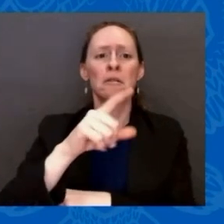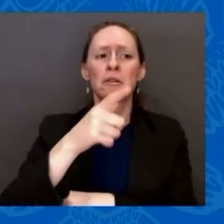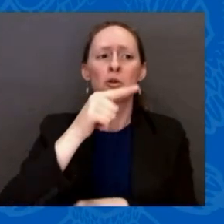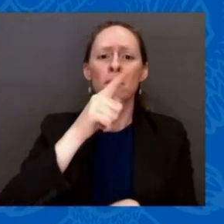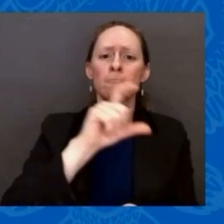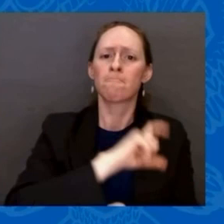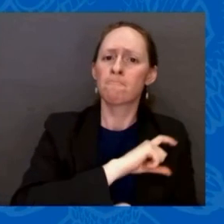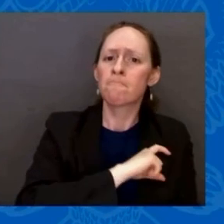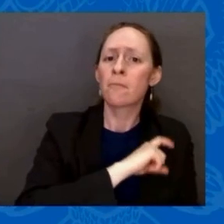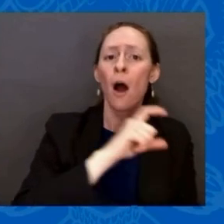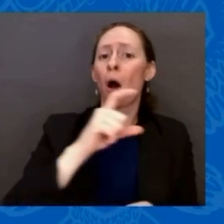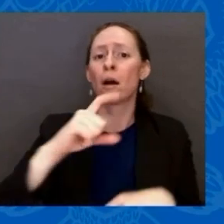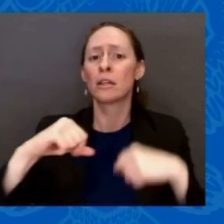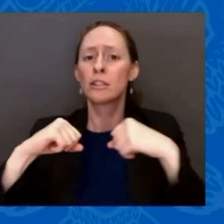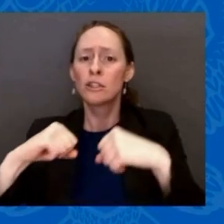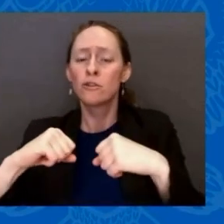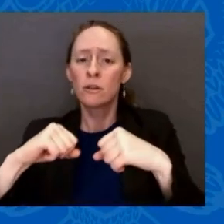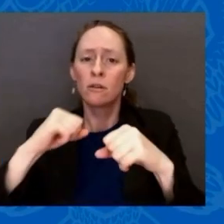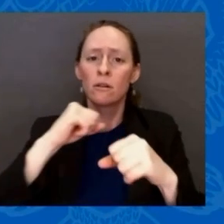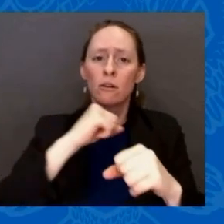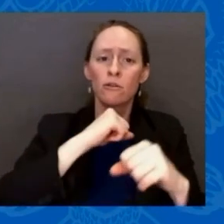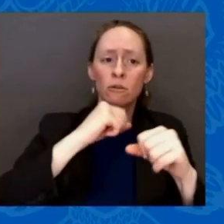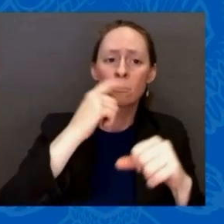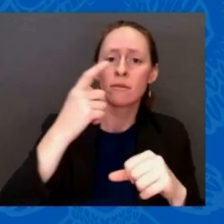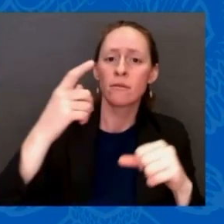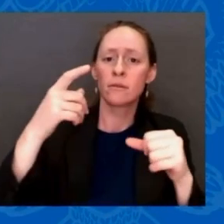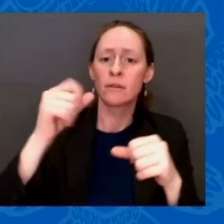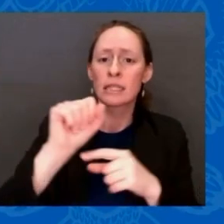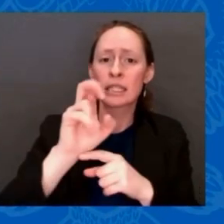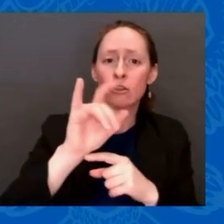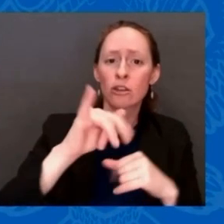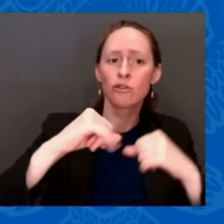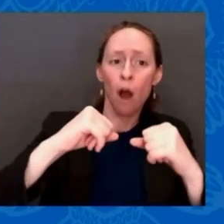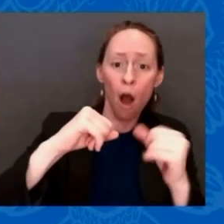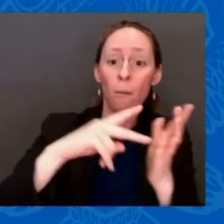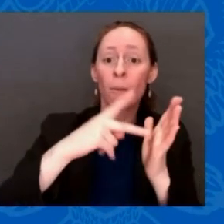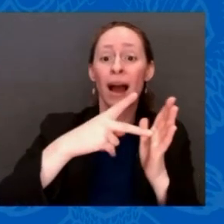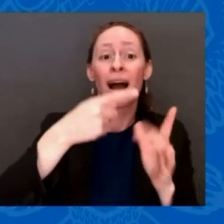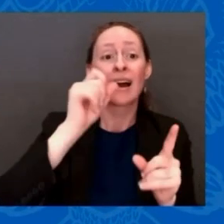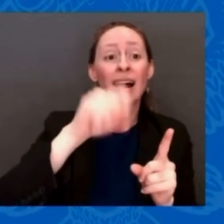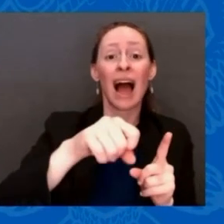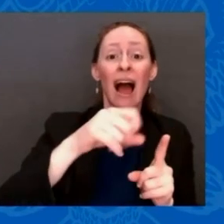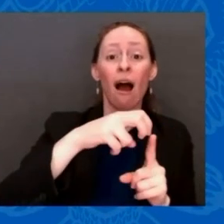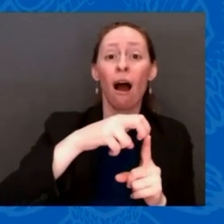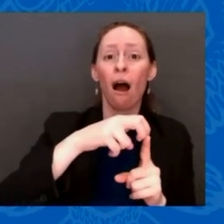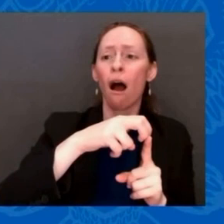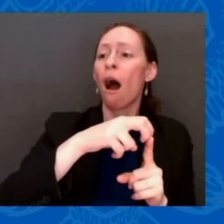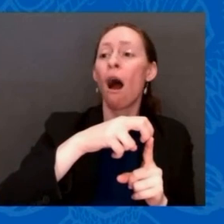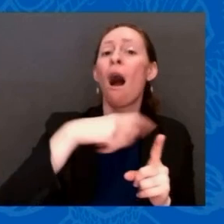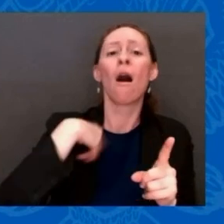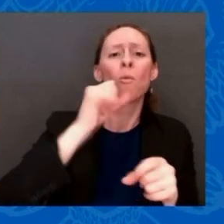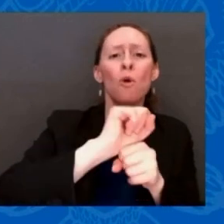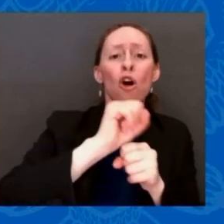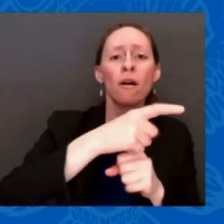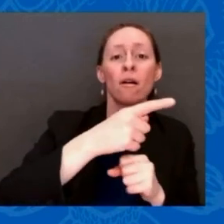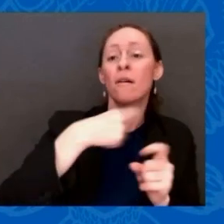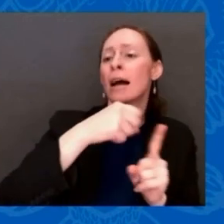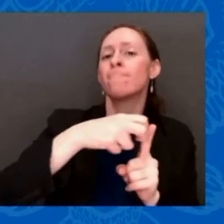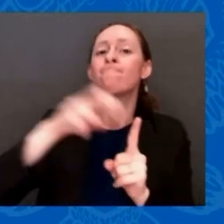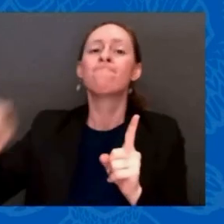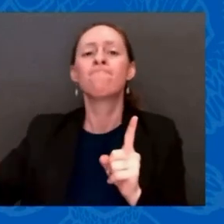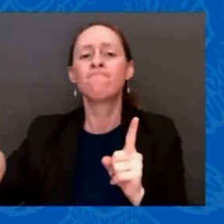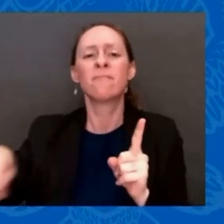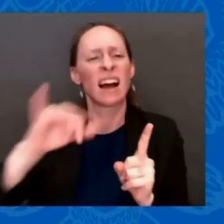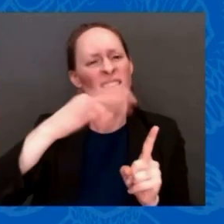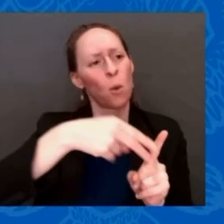pay, getting $5 more a week or $10 more a week. Non-compete agreements? It's one thing to have non-compete agreements when you're dealing with